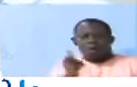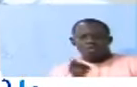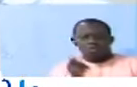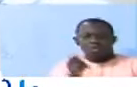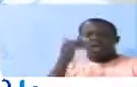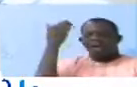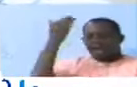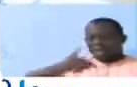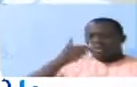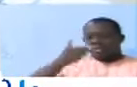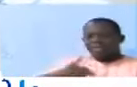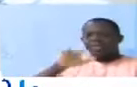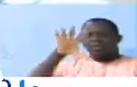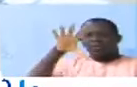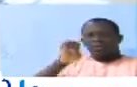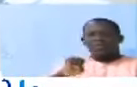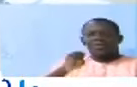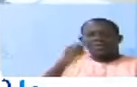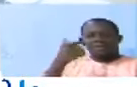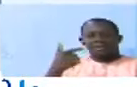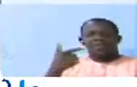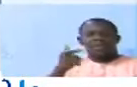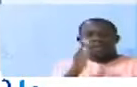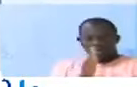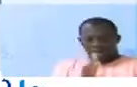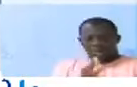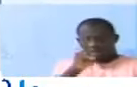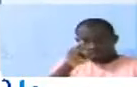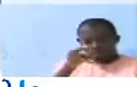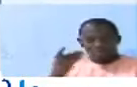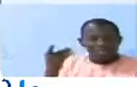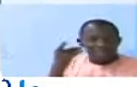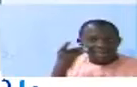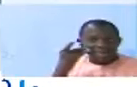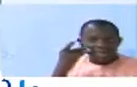1957. What is the correct date of birth? August 14,